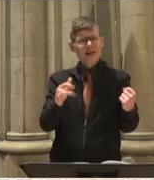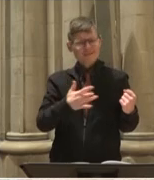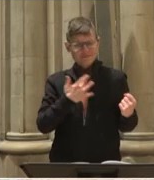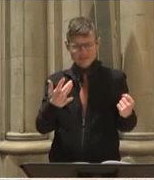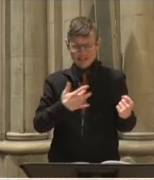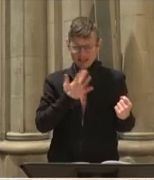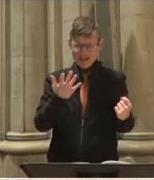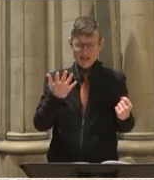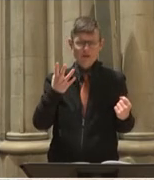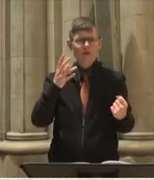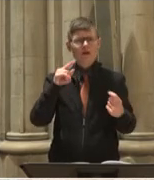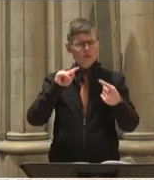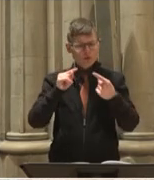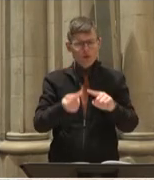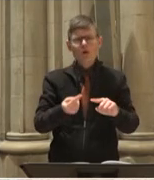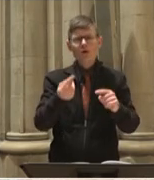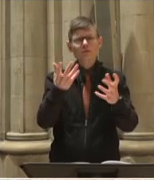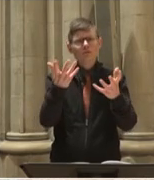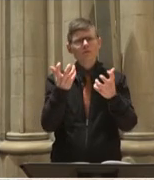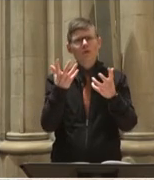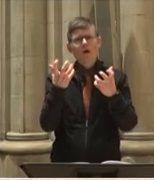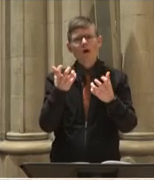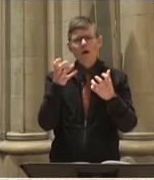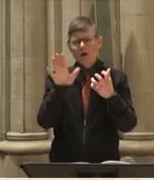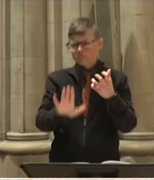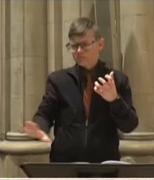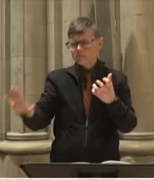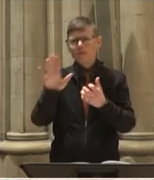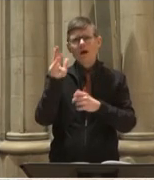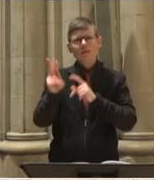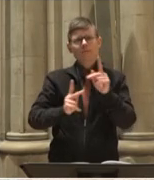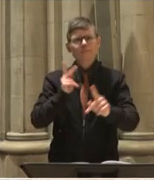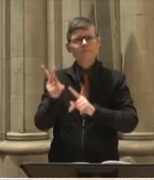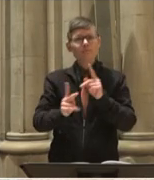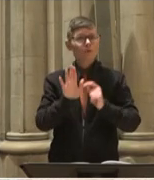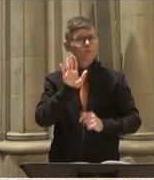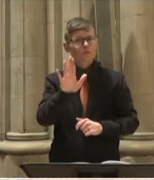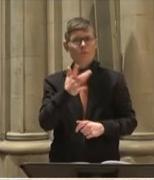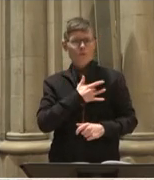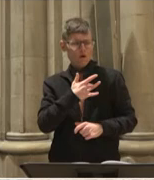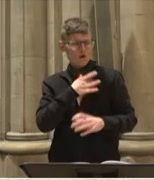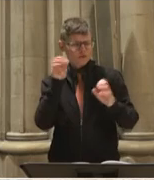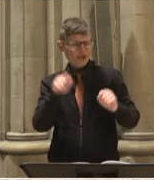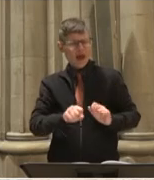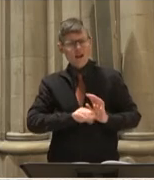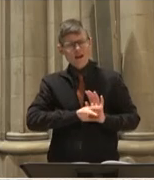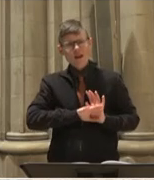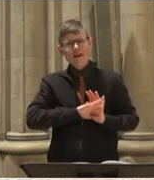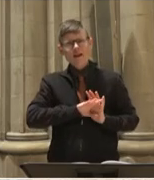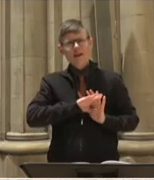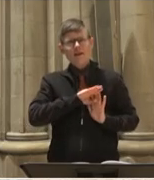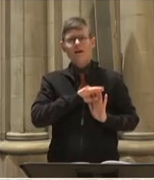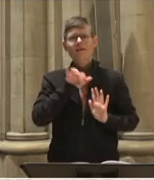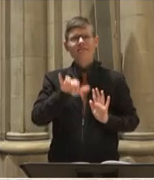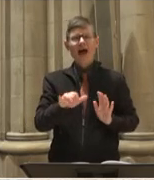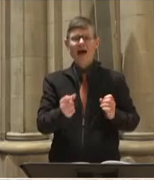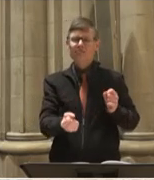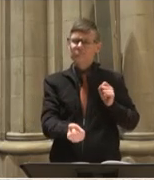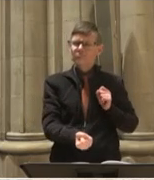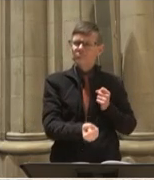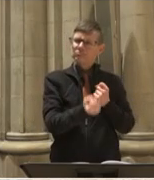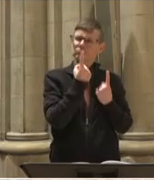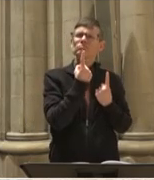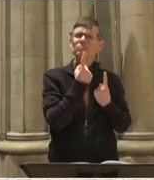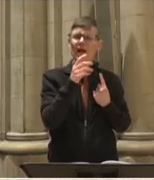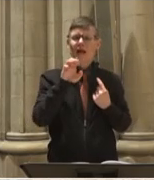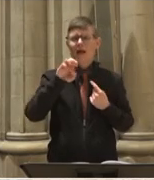the hurts, the longings of a people, so that your hearts may be filled with that empathetic